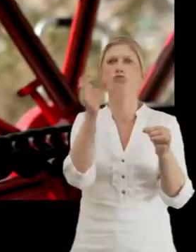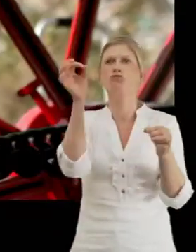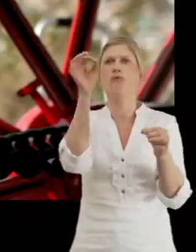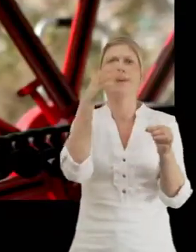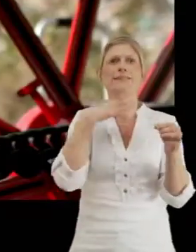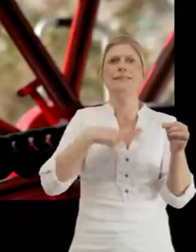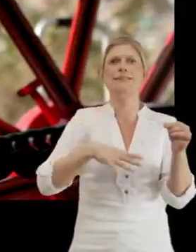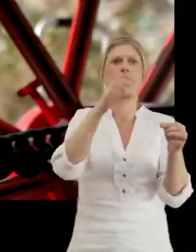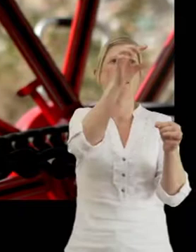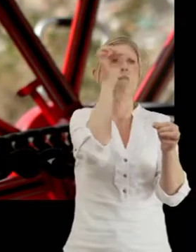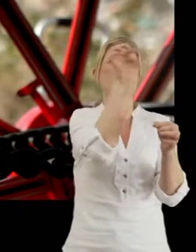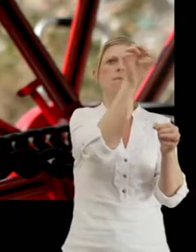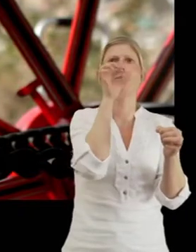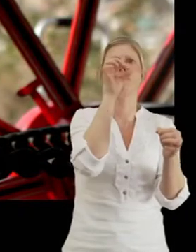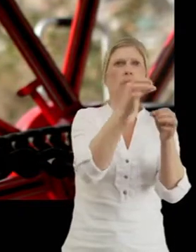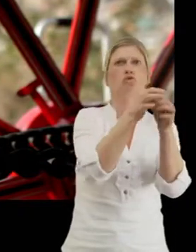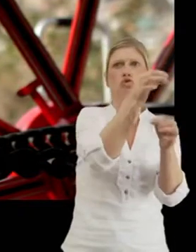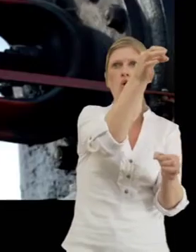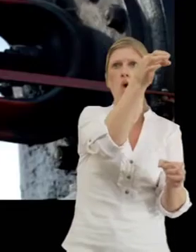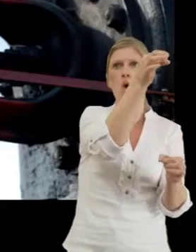stalks.